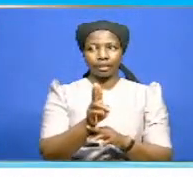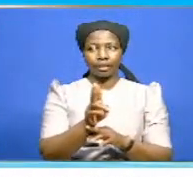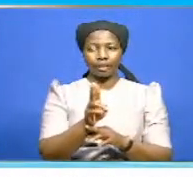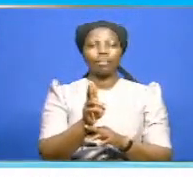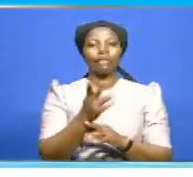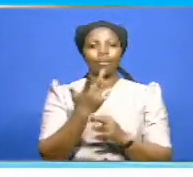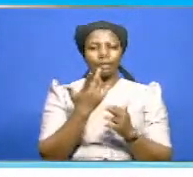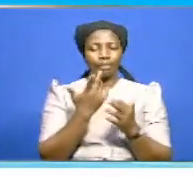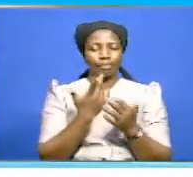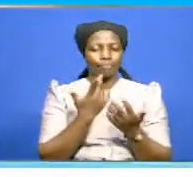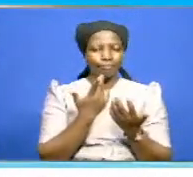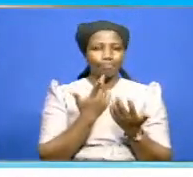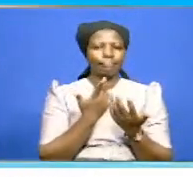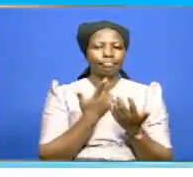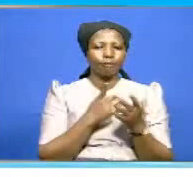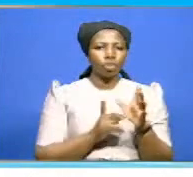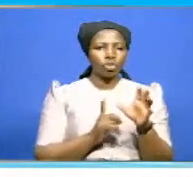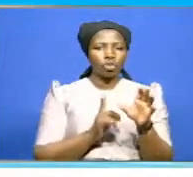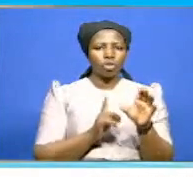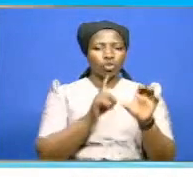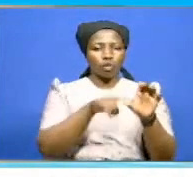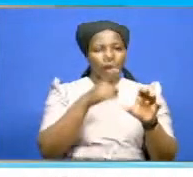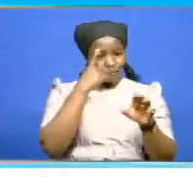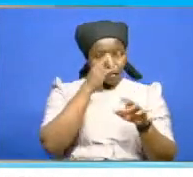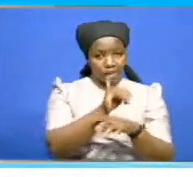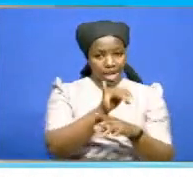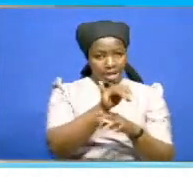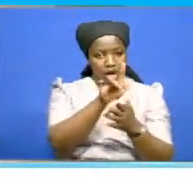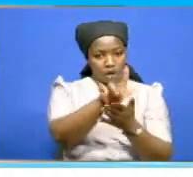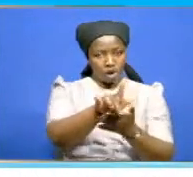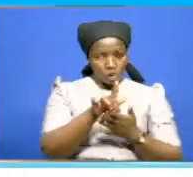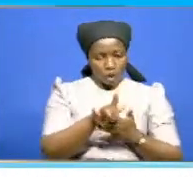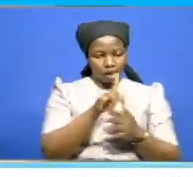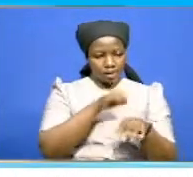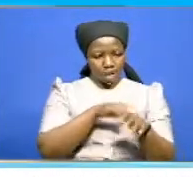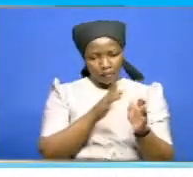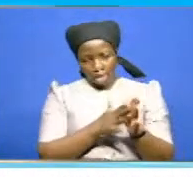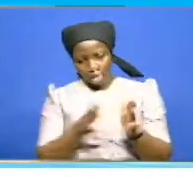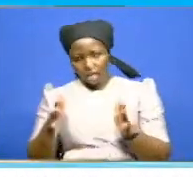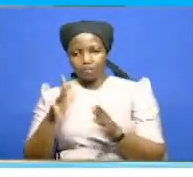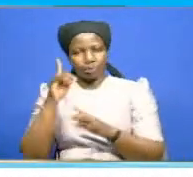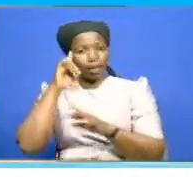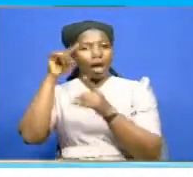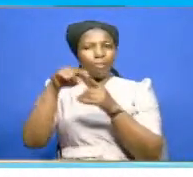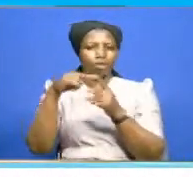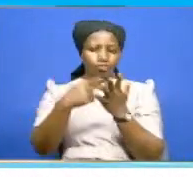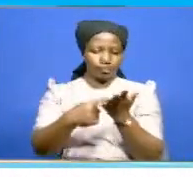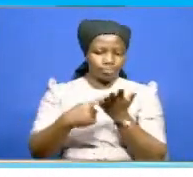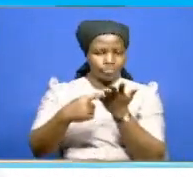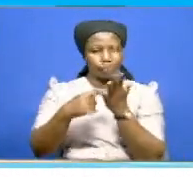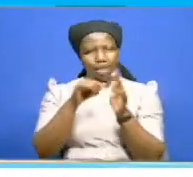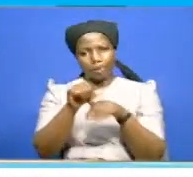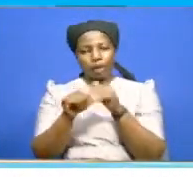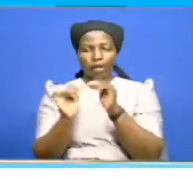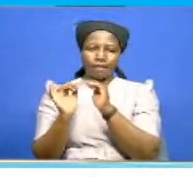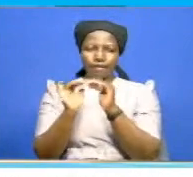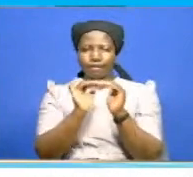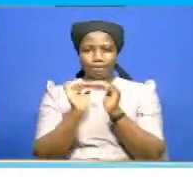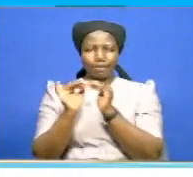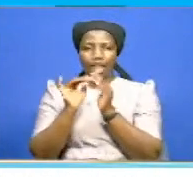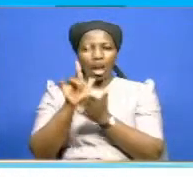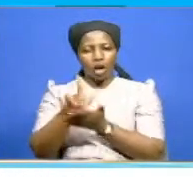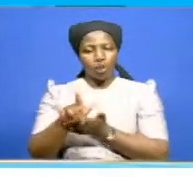enrolled for loan moratorium, whereby they were seeking for a renegotiation of their loan